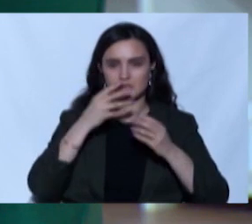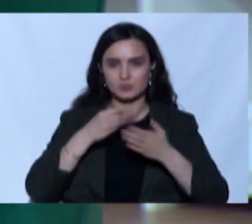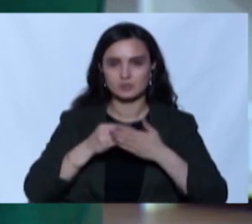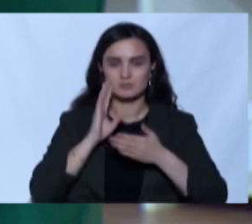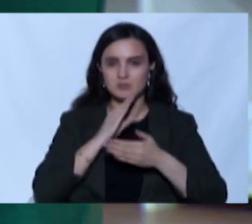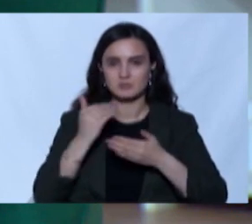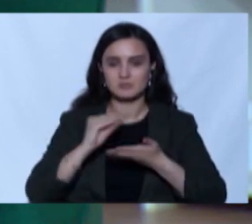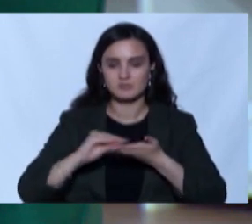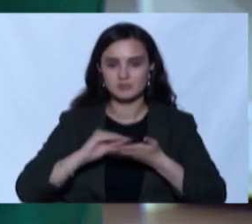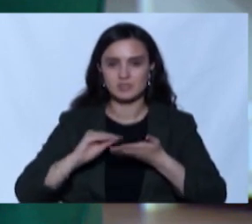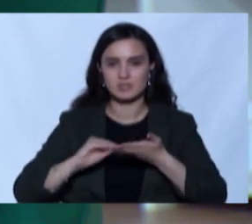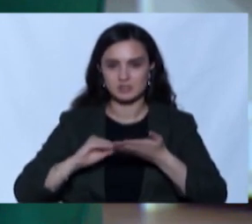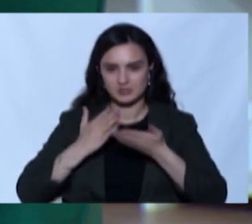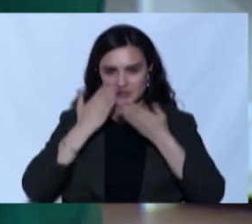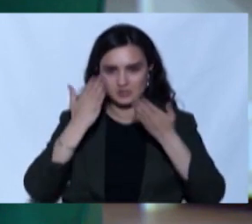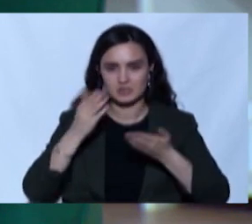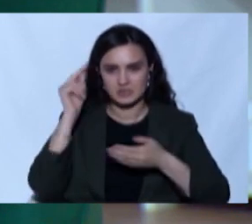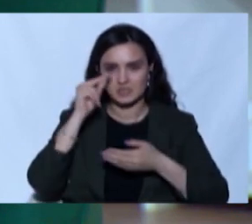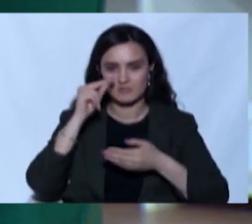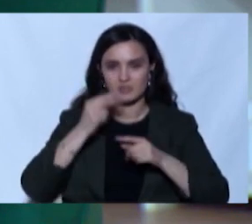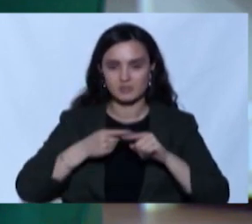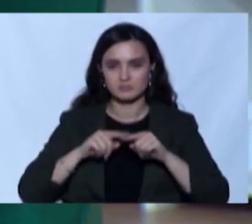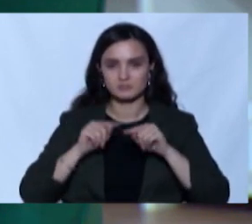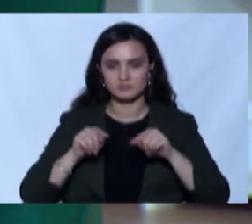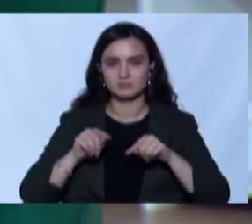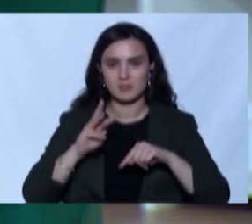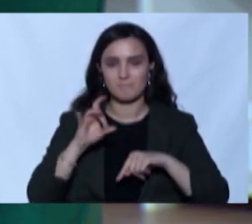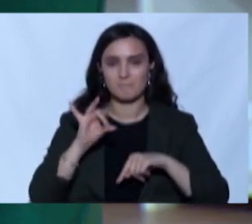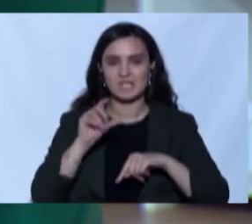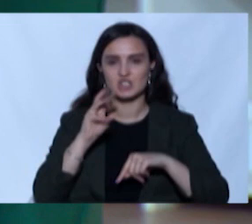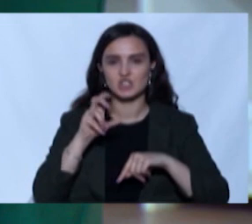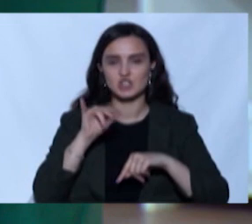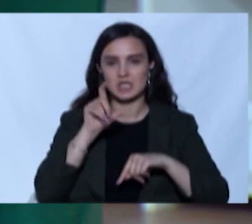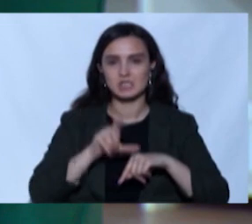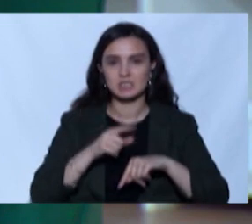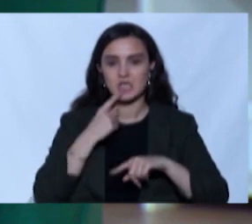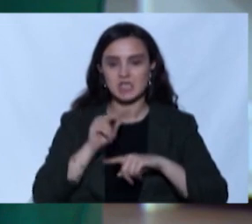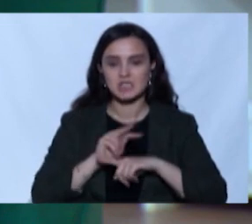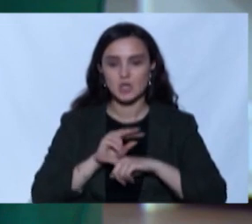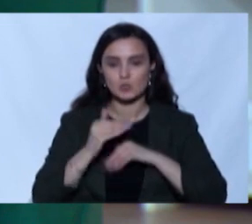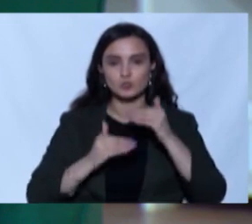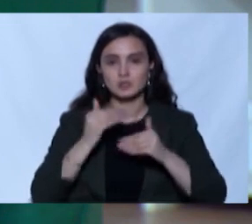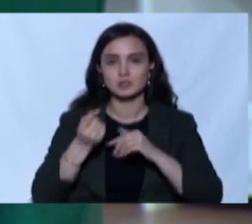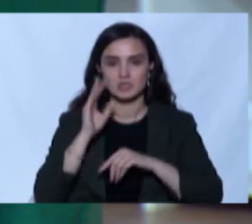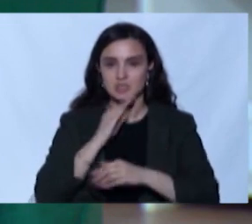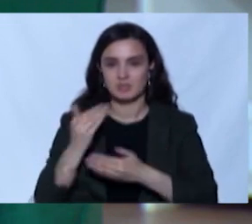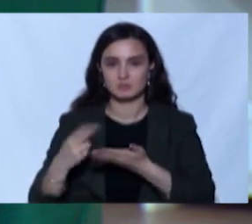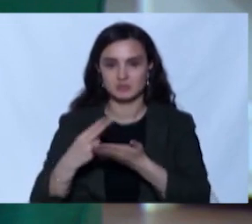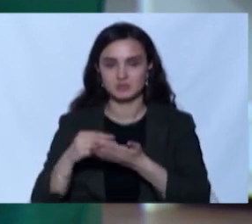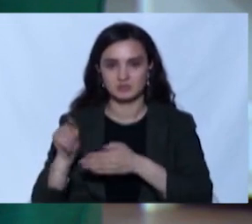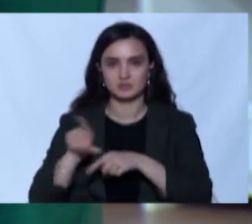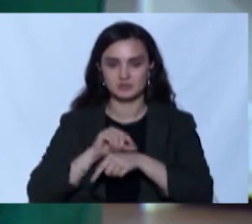mother's writings by heart, which I think is a testament to Mary Shelley's literary prowess. And not only that,